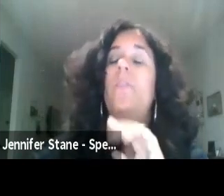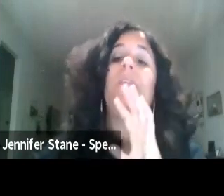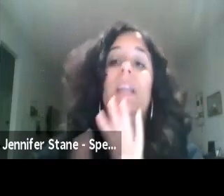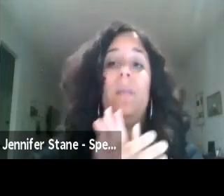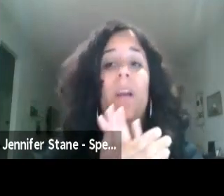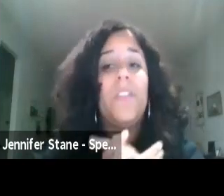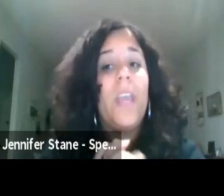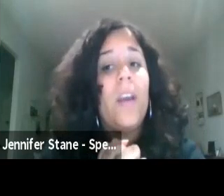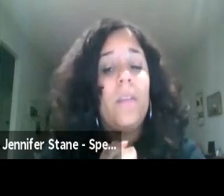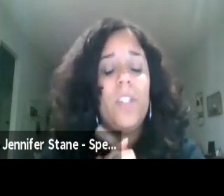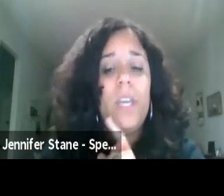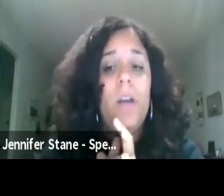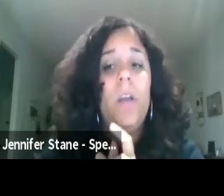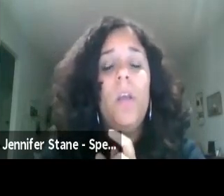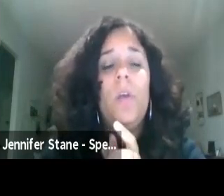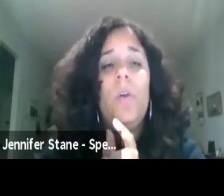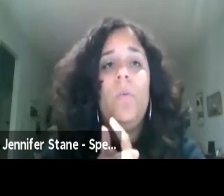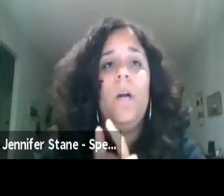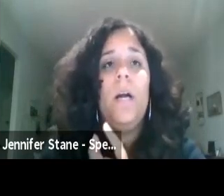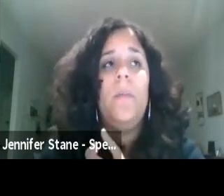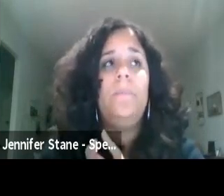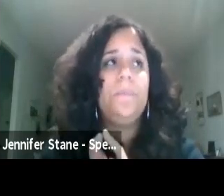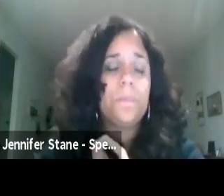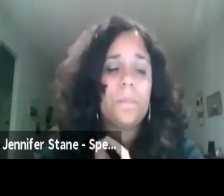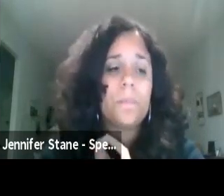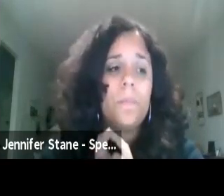if I've got any parents or caregivers here who